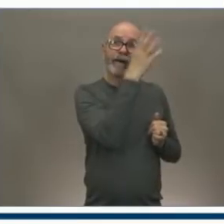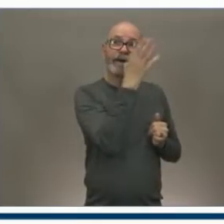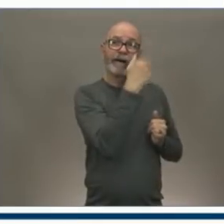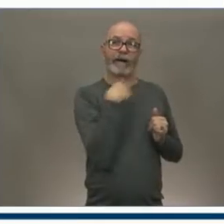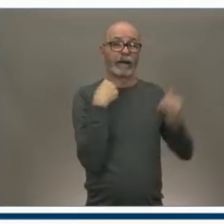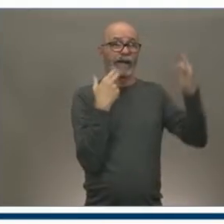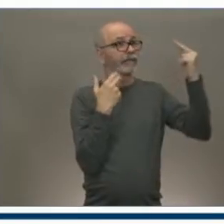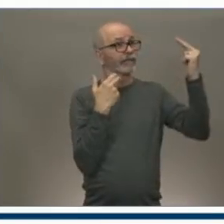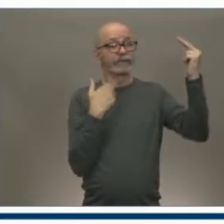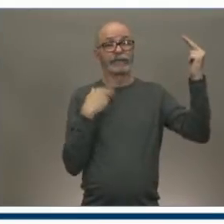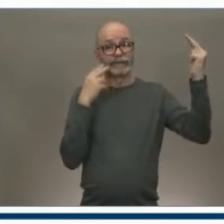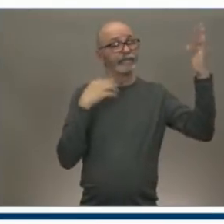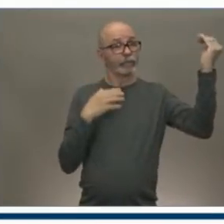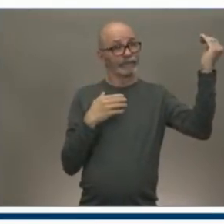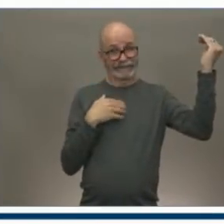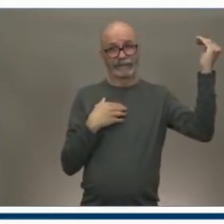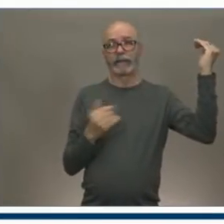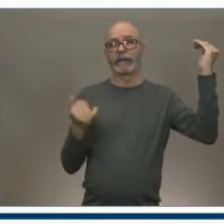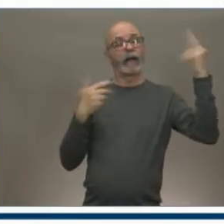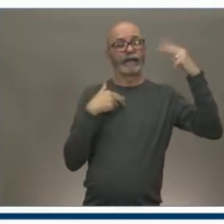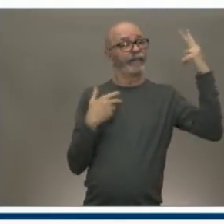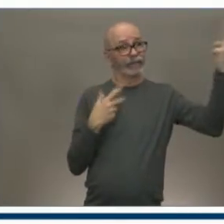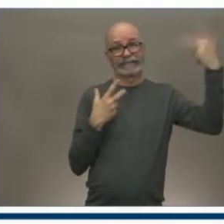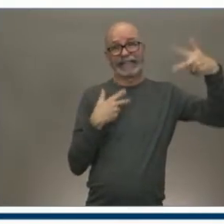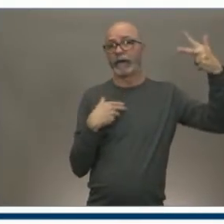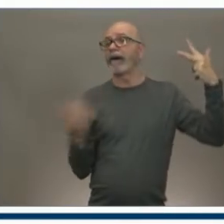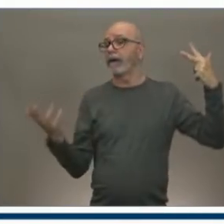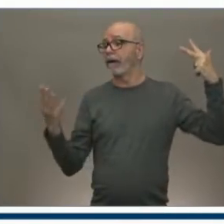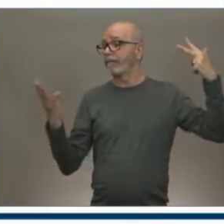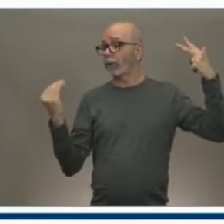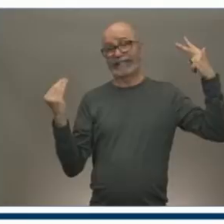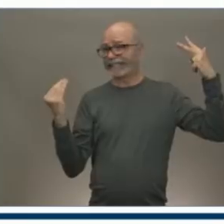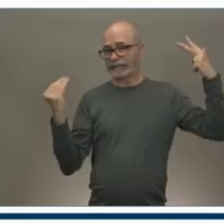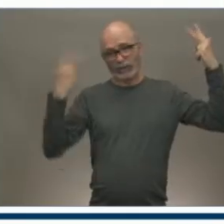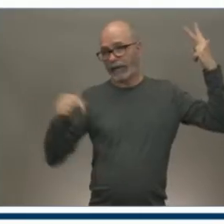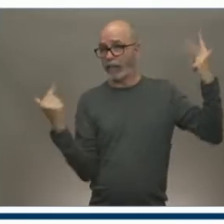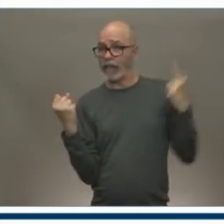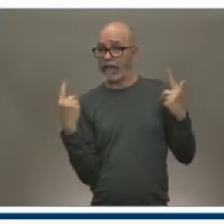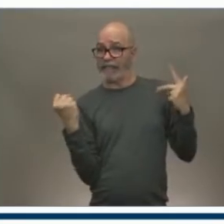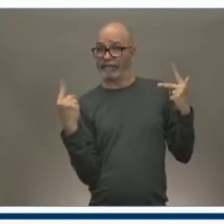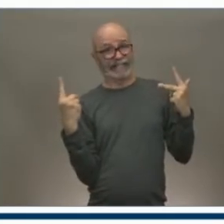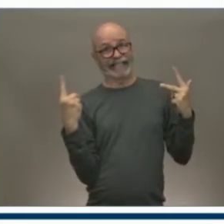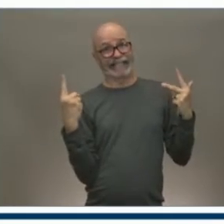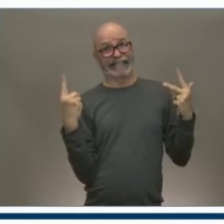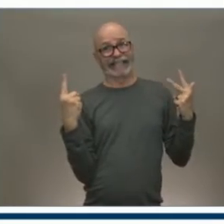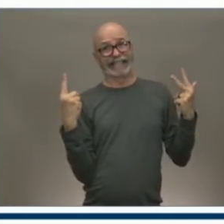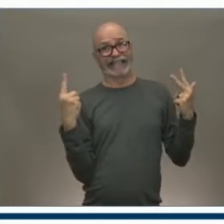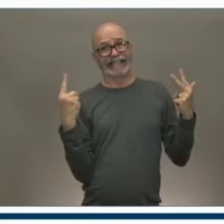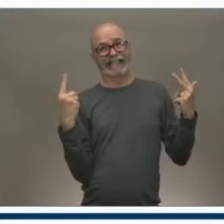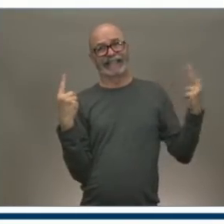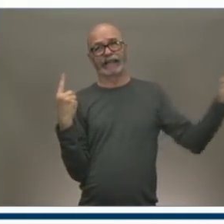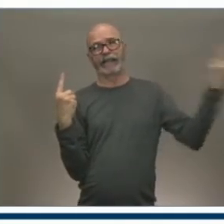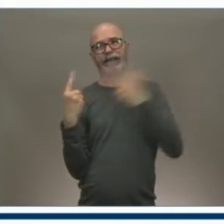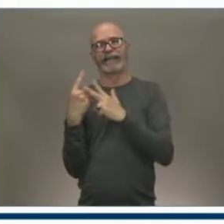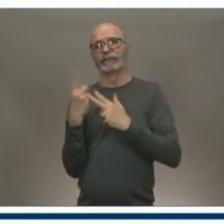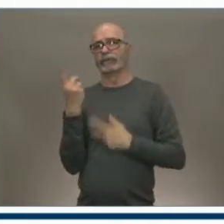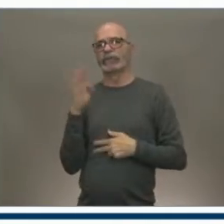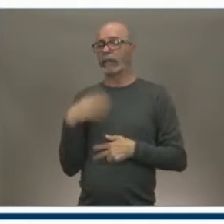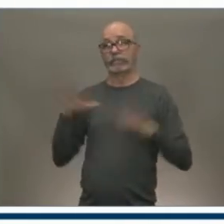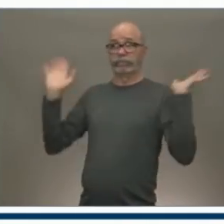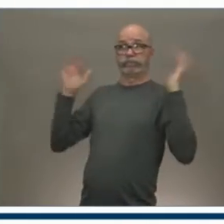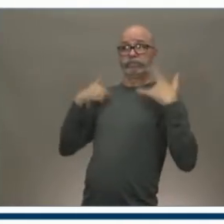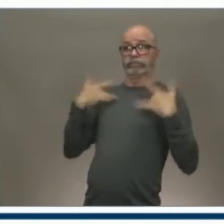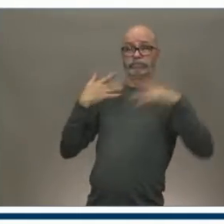elsewhere? I will let Dr. Strang answer that. I'll see if he gets it right. So these individuals are mandated for a